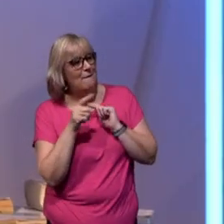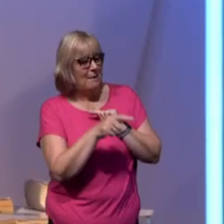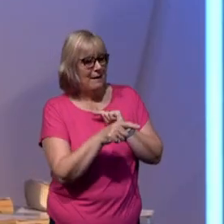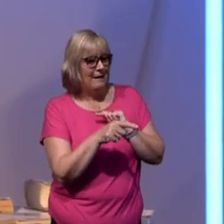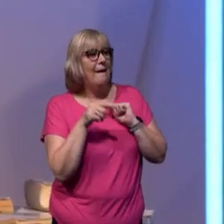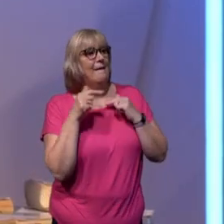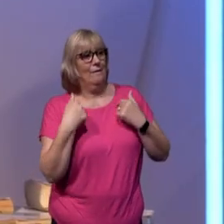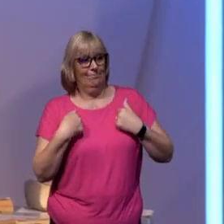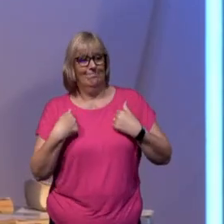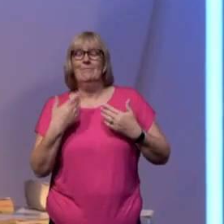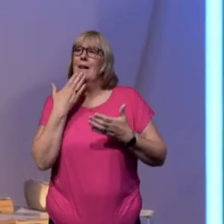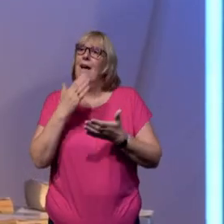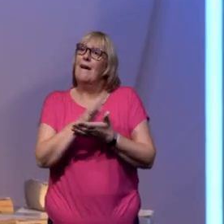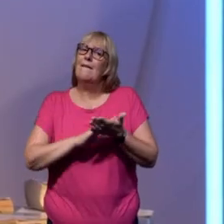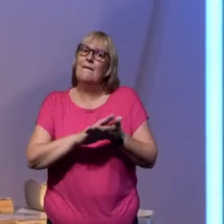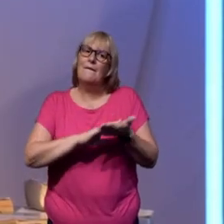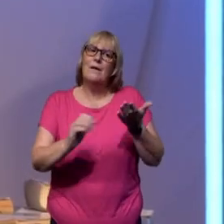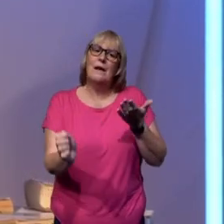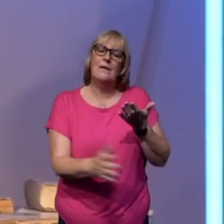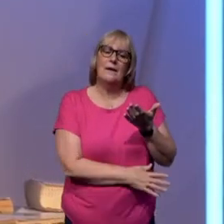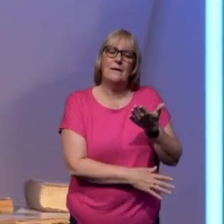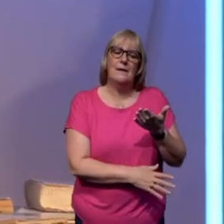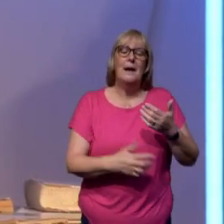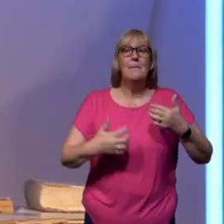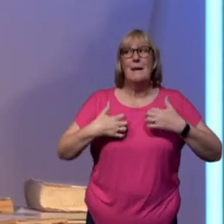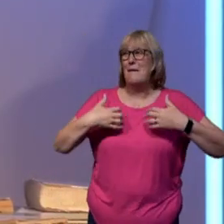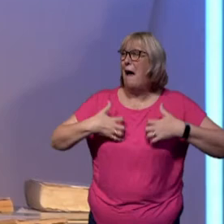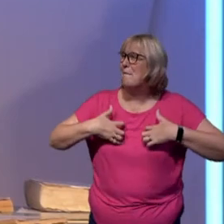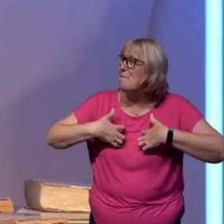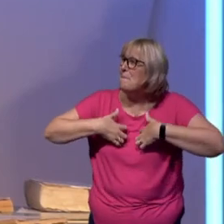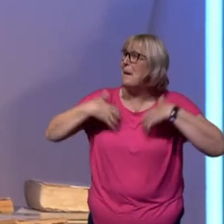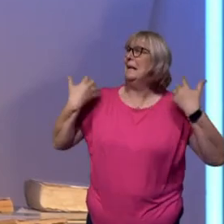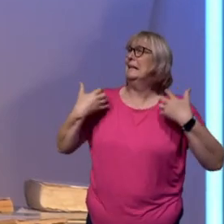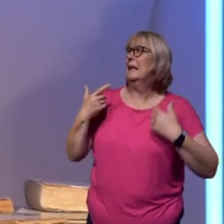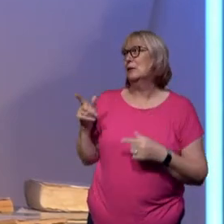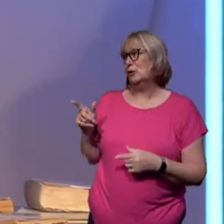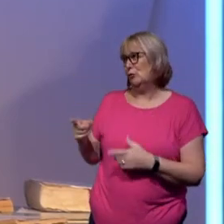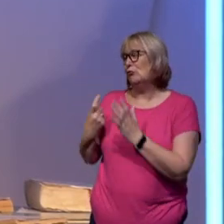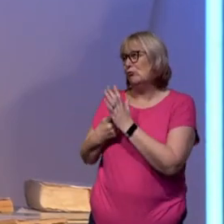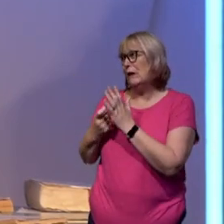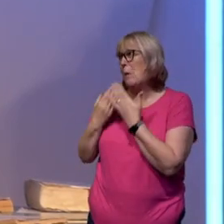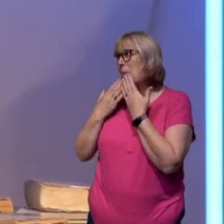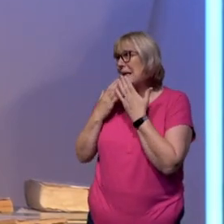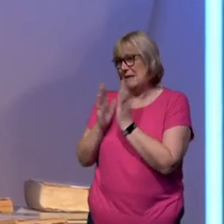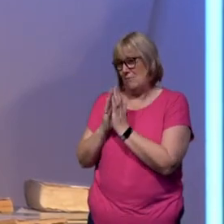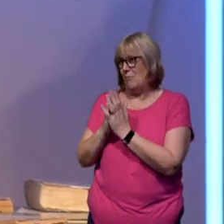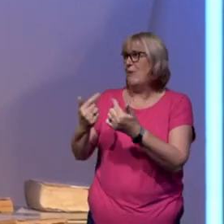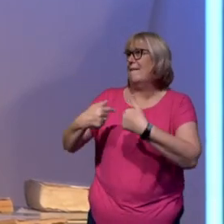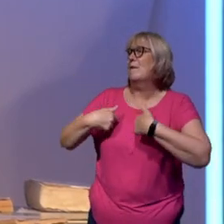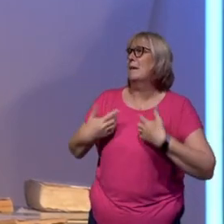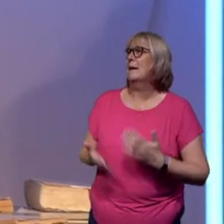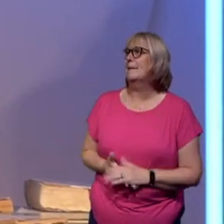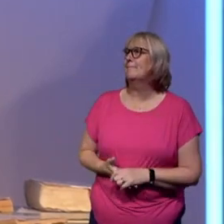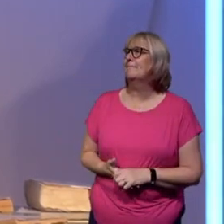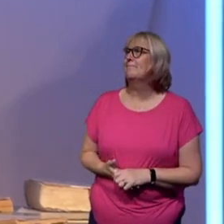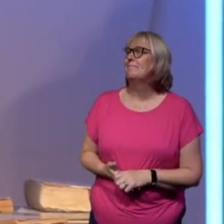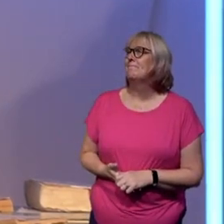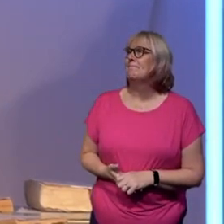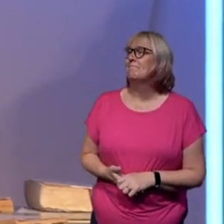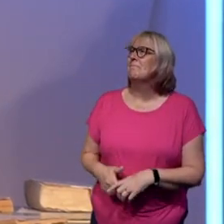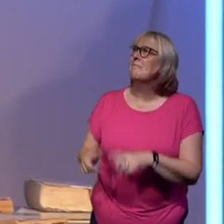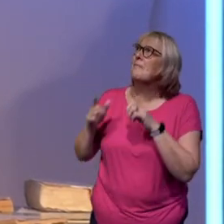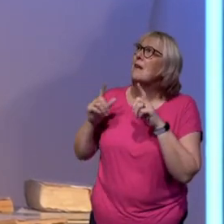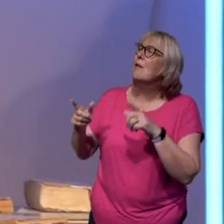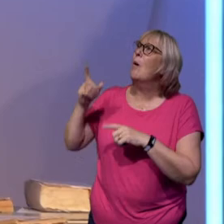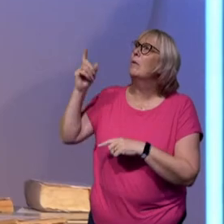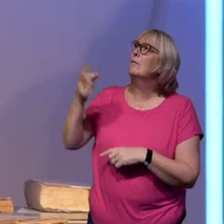So I have lost my temper and I just want you to pray for me. So I sat there and I said, Lord God, Uncle John's behaved very